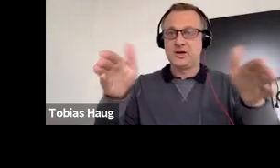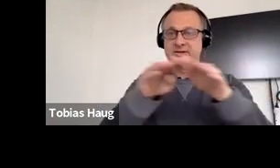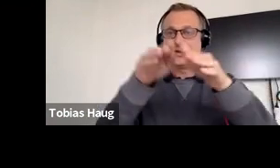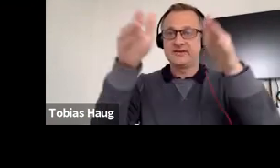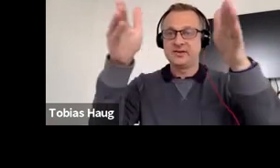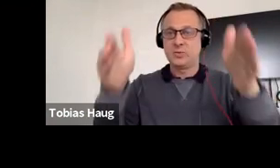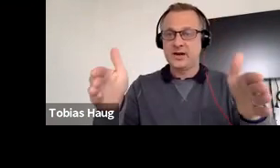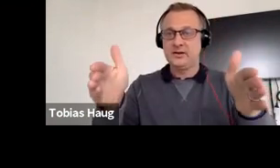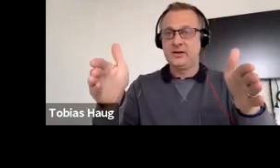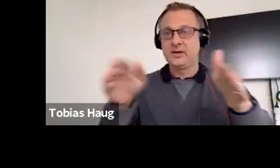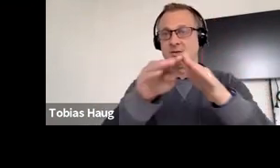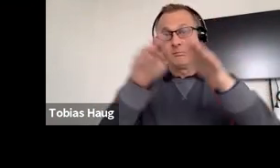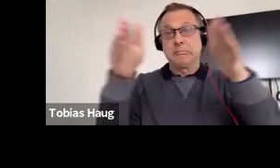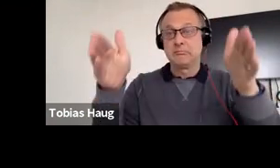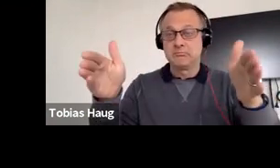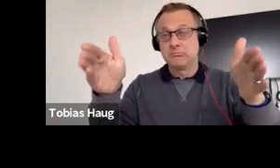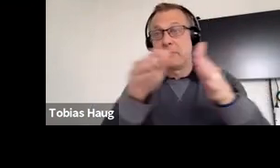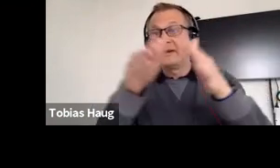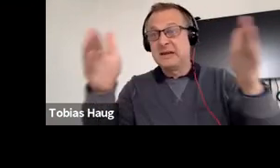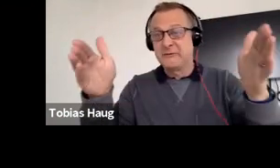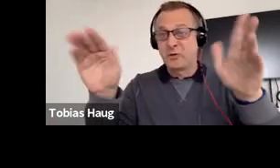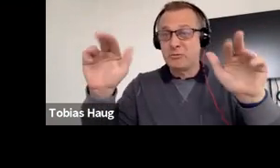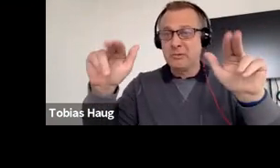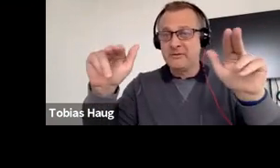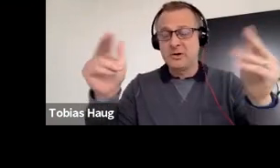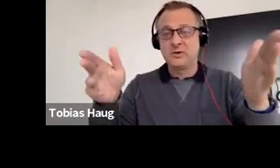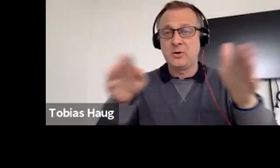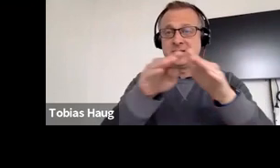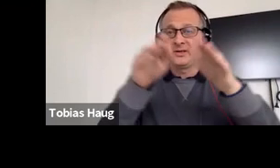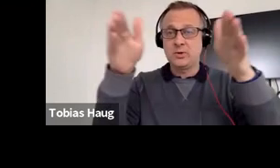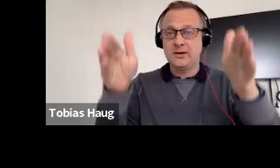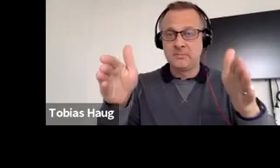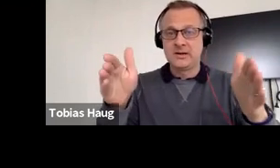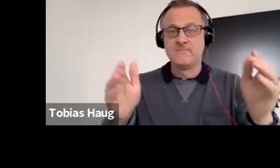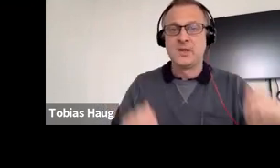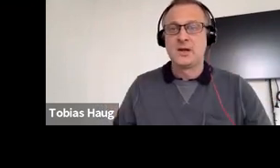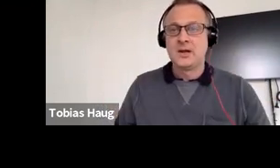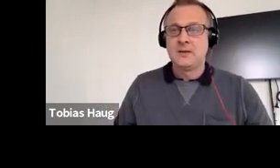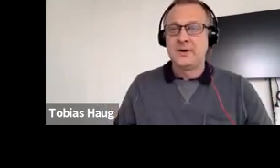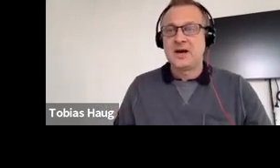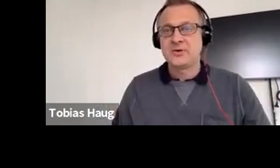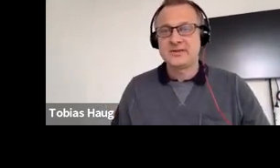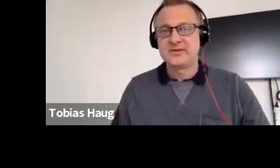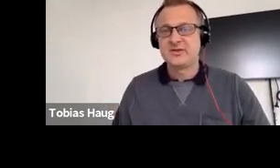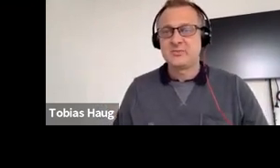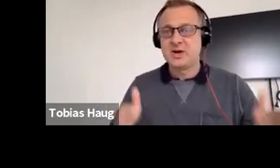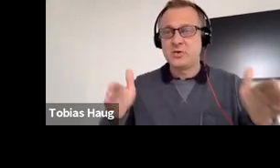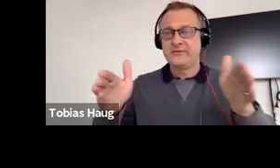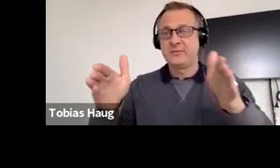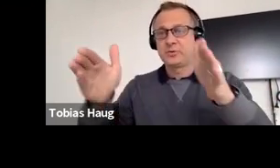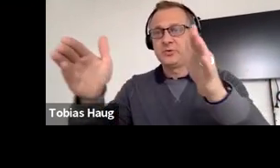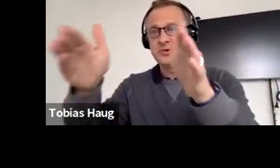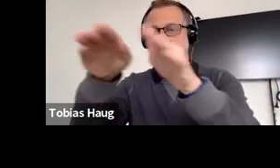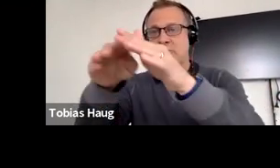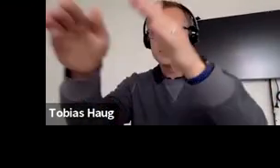example, house is signed this way in a basic form, if you can call it this way. But how does the system know if